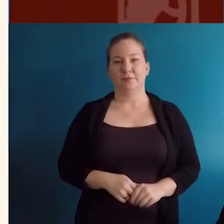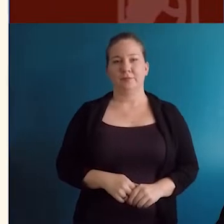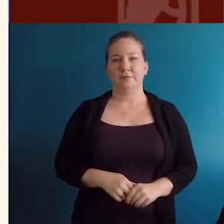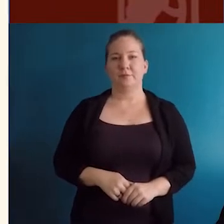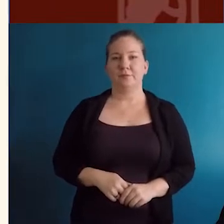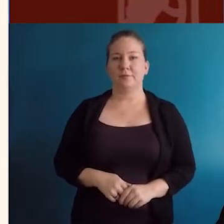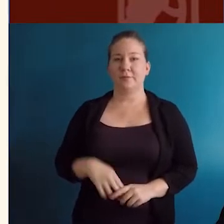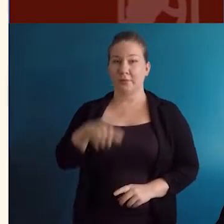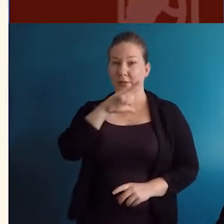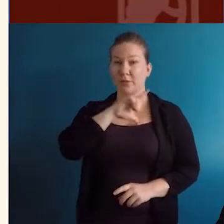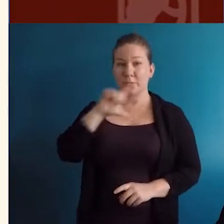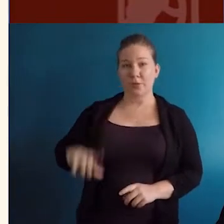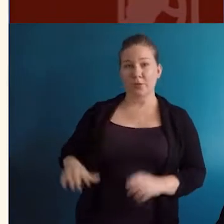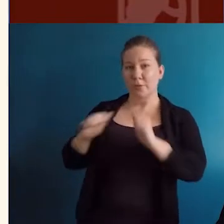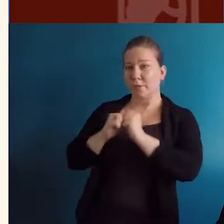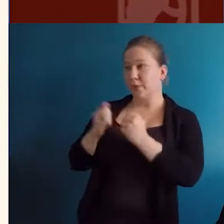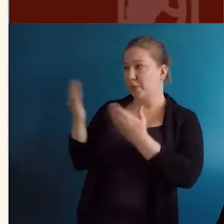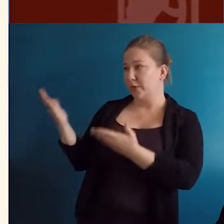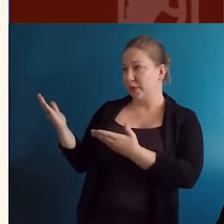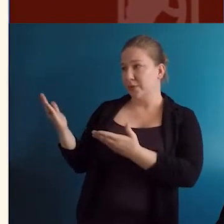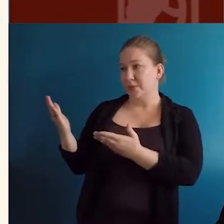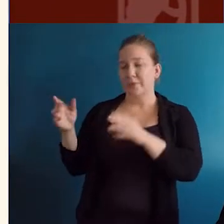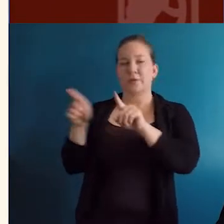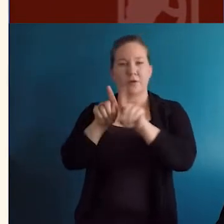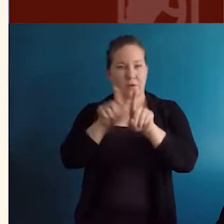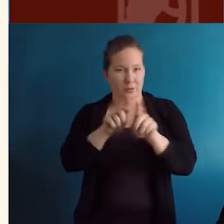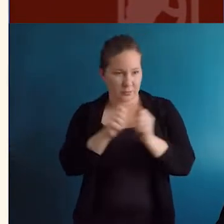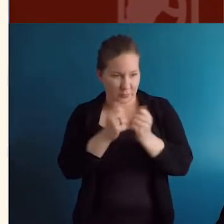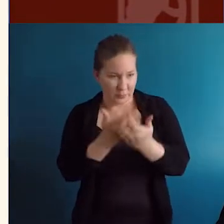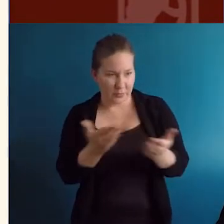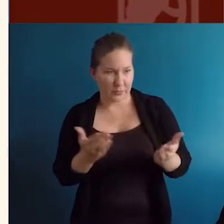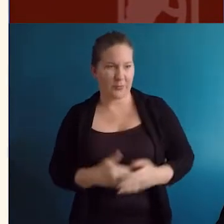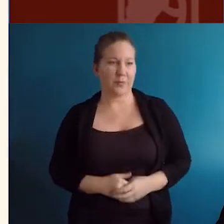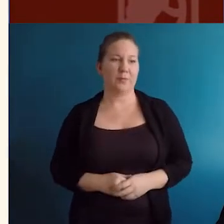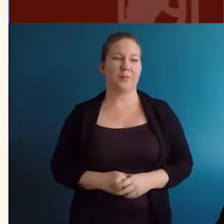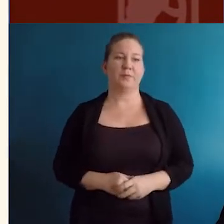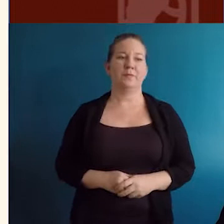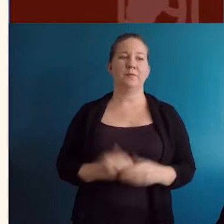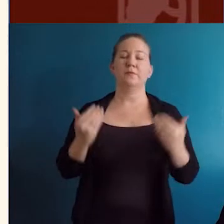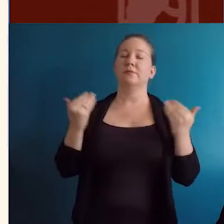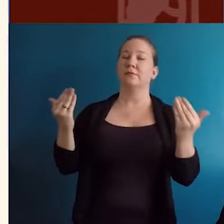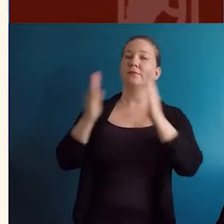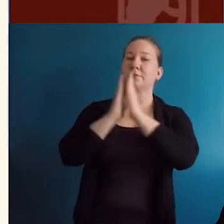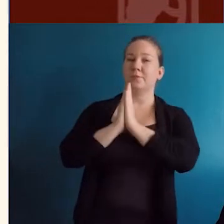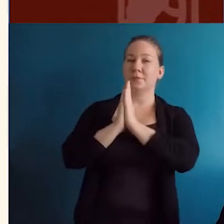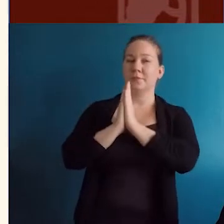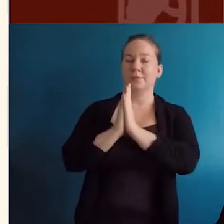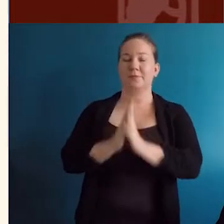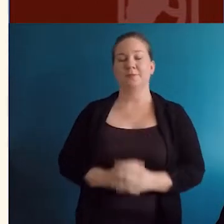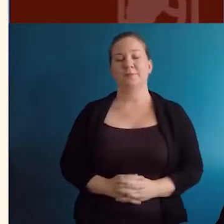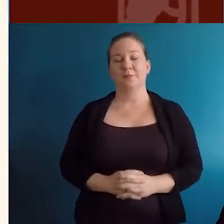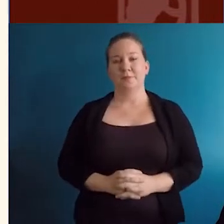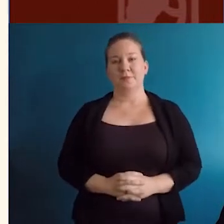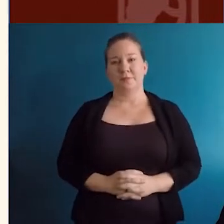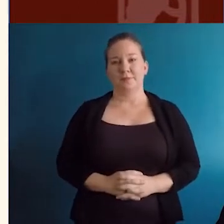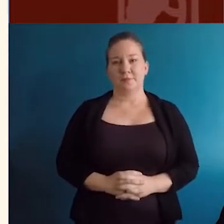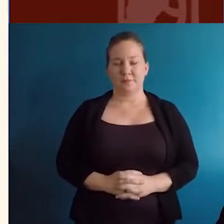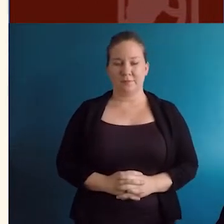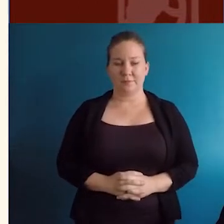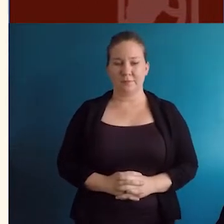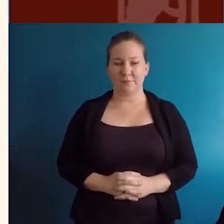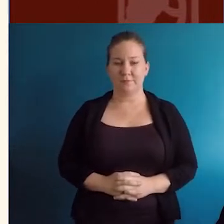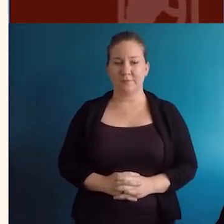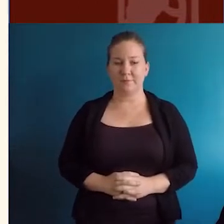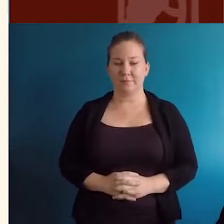Lord be with you. And also with you. Let us pray. Lord of all power and